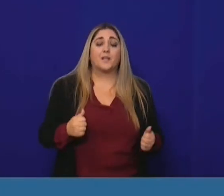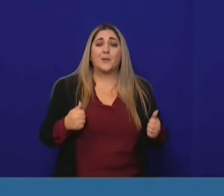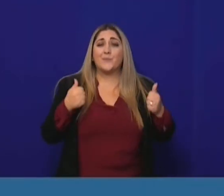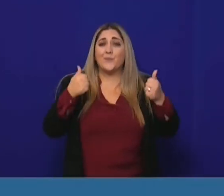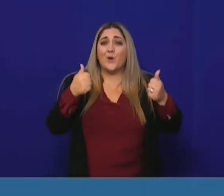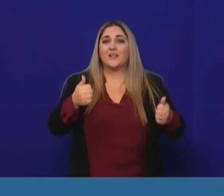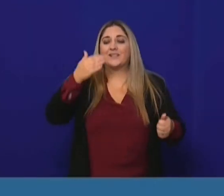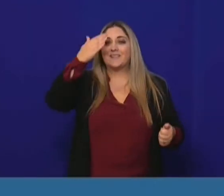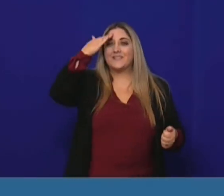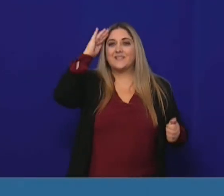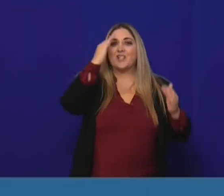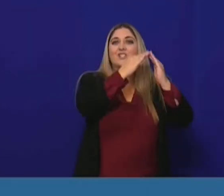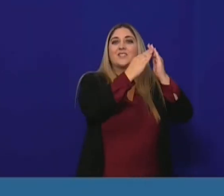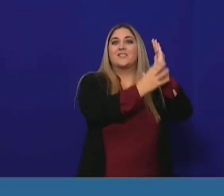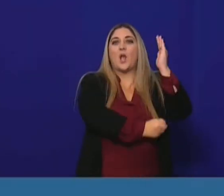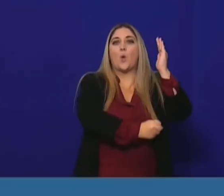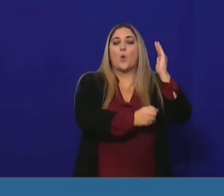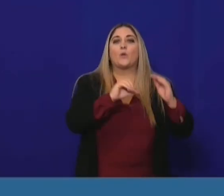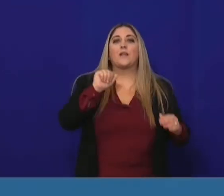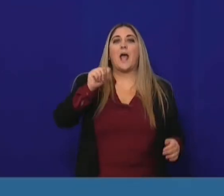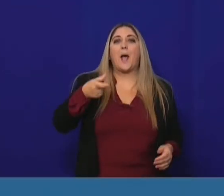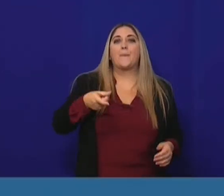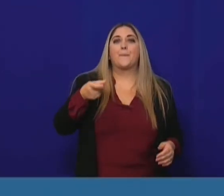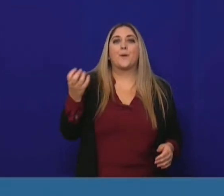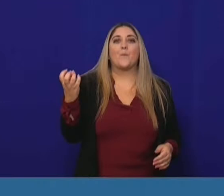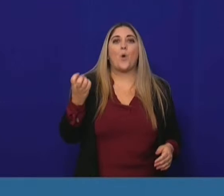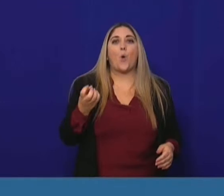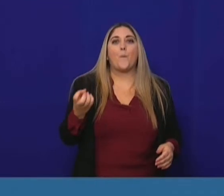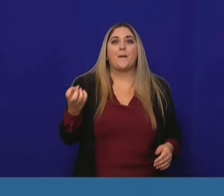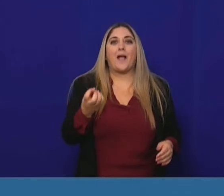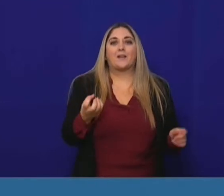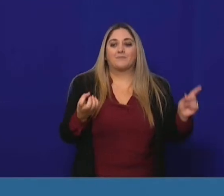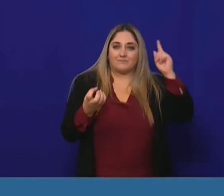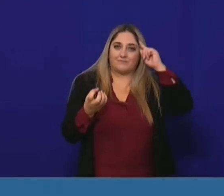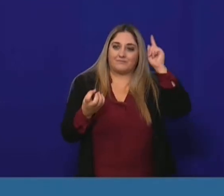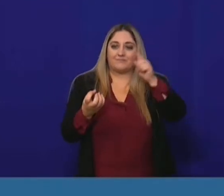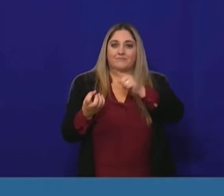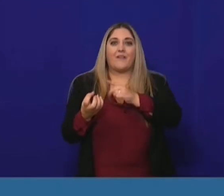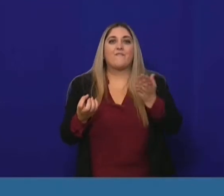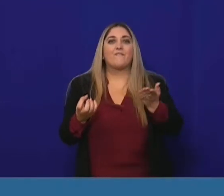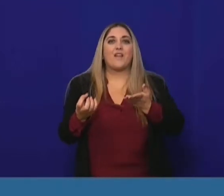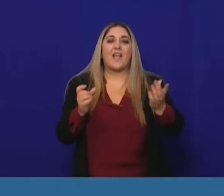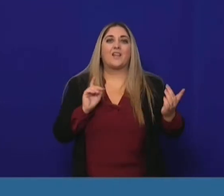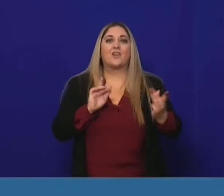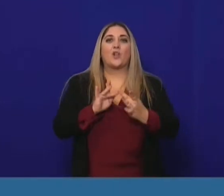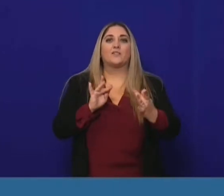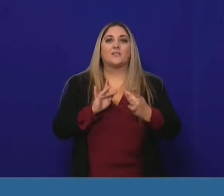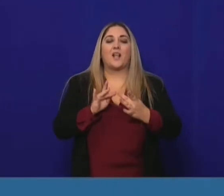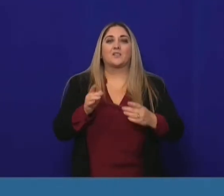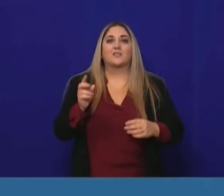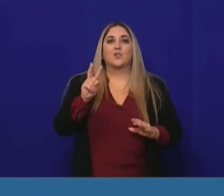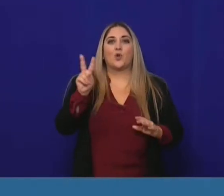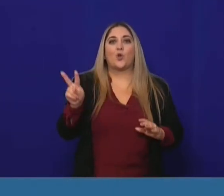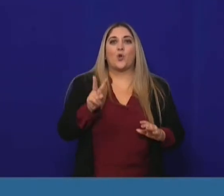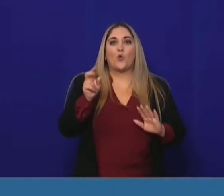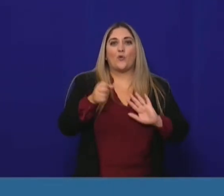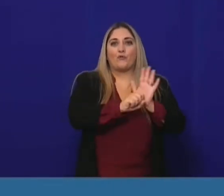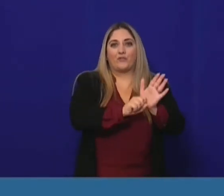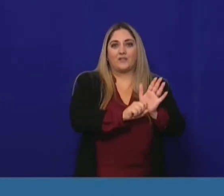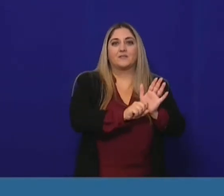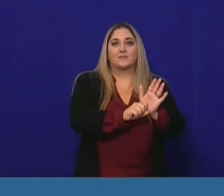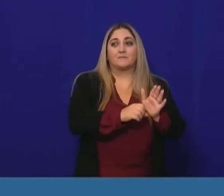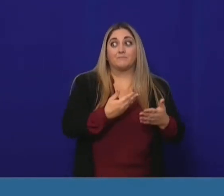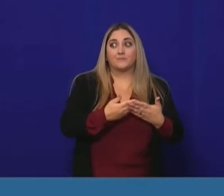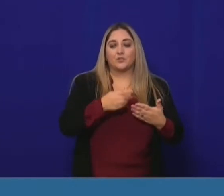jiddownloadjaw il-Contact Tracing App, il-COVID Alert Malta, niżluha ħalli aħna nkomplu nsaħħu l-contact tracing